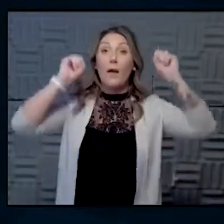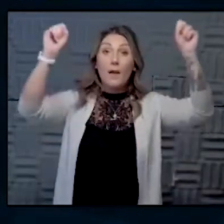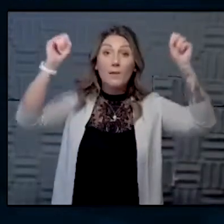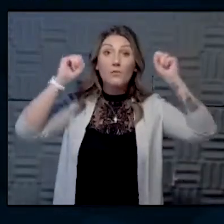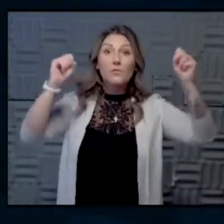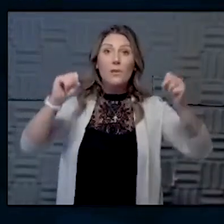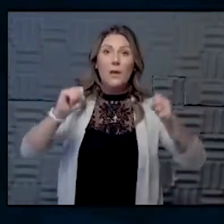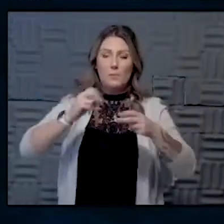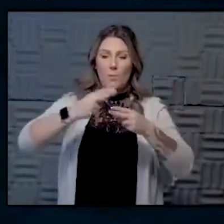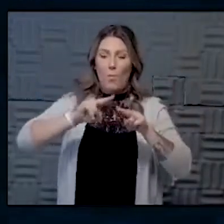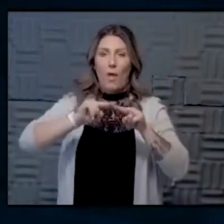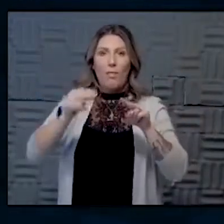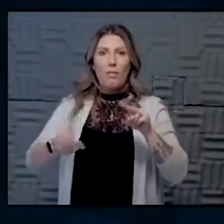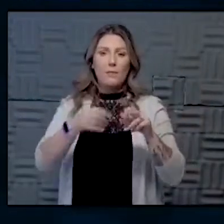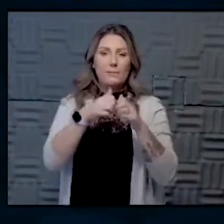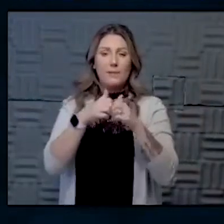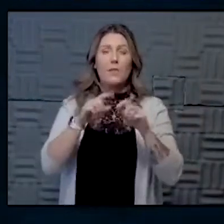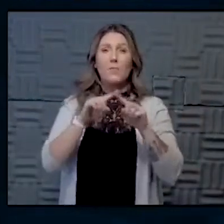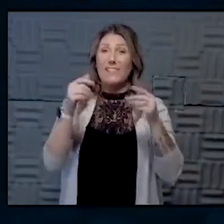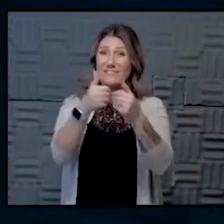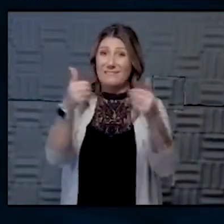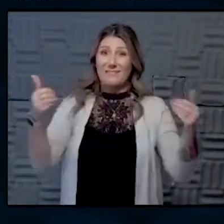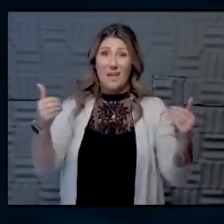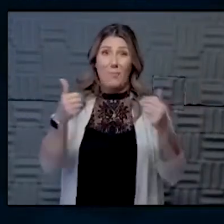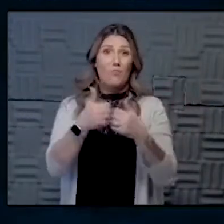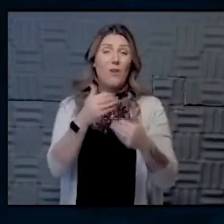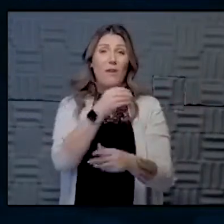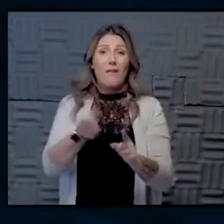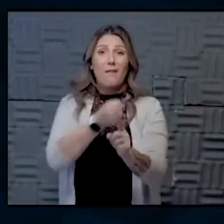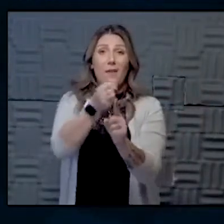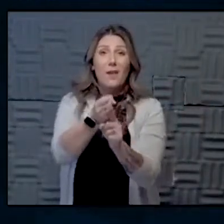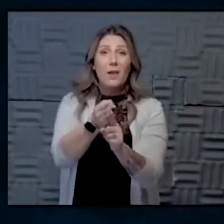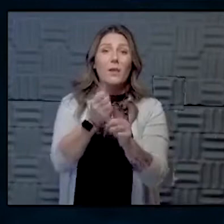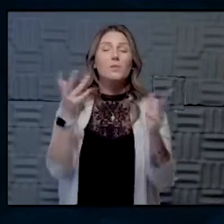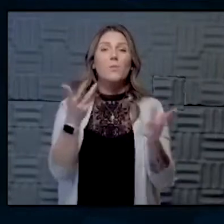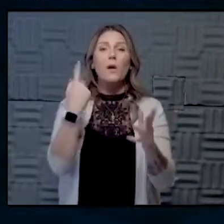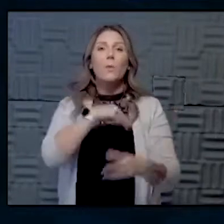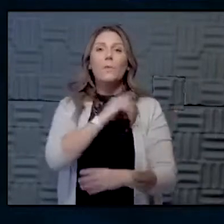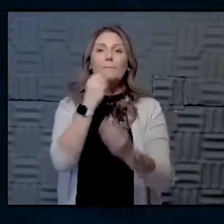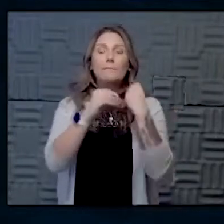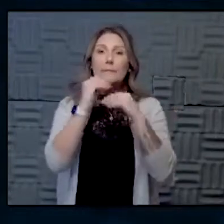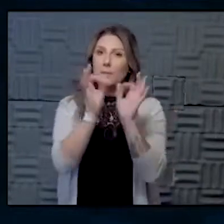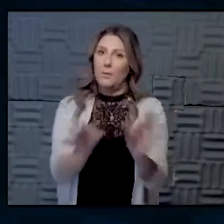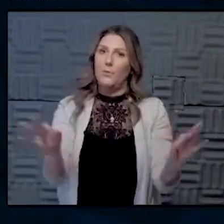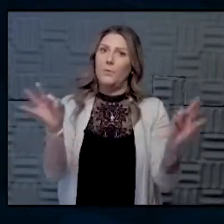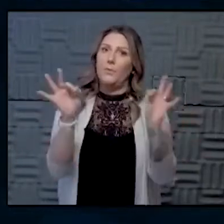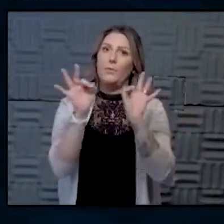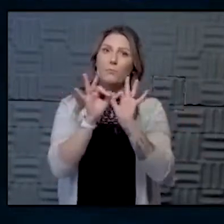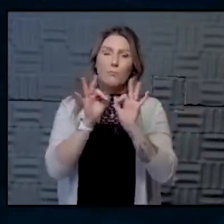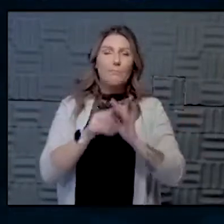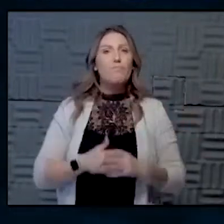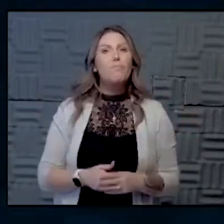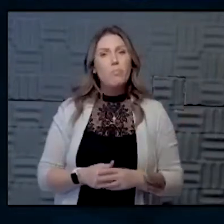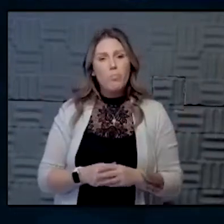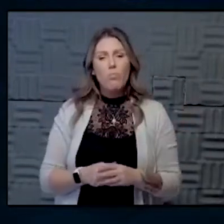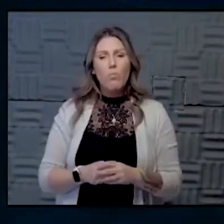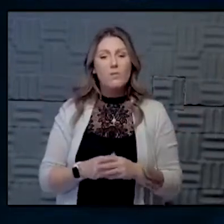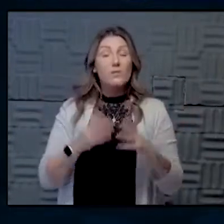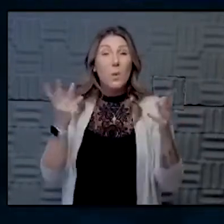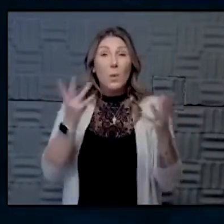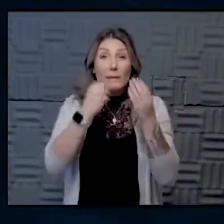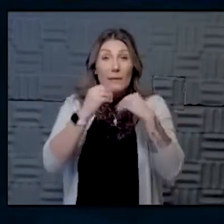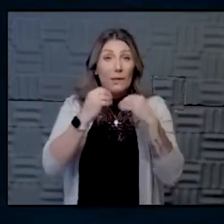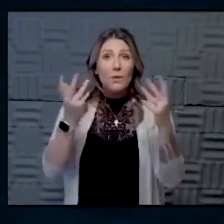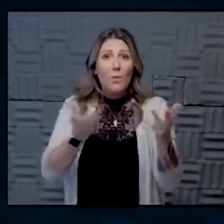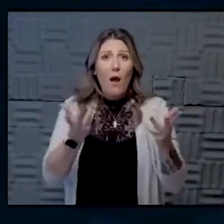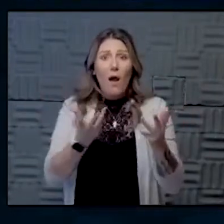weight loss together, but also separately because they do have impact. So what we eat matters. So what should we eat? So what